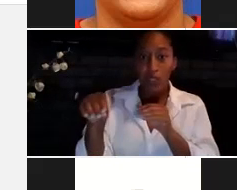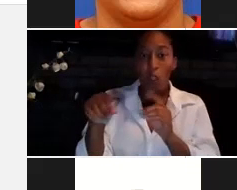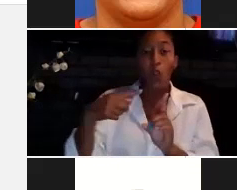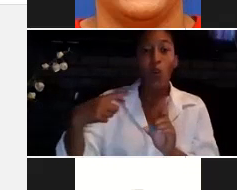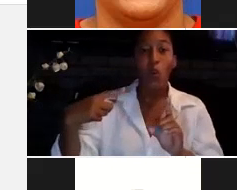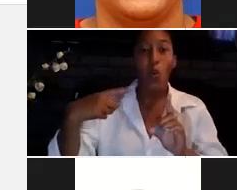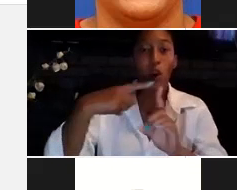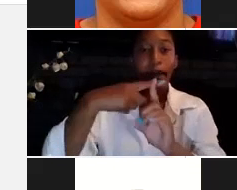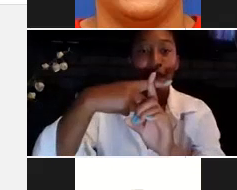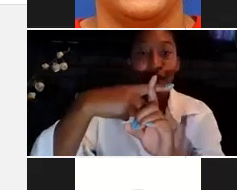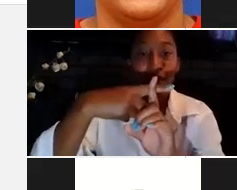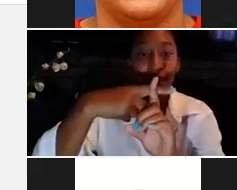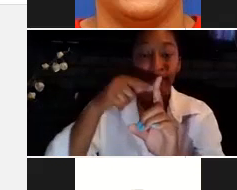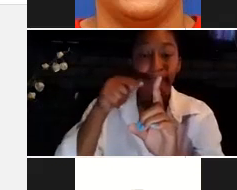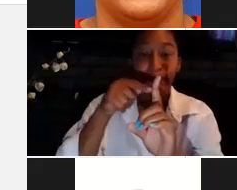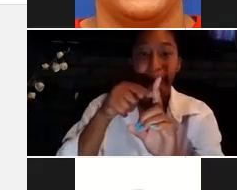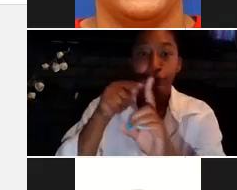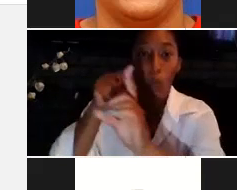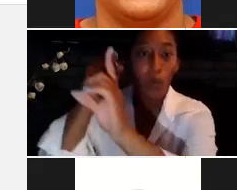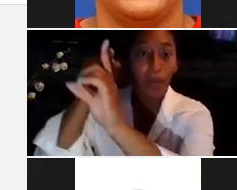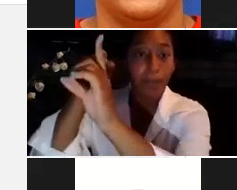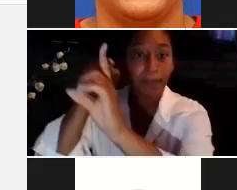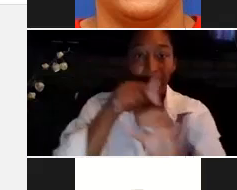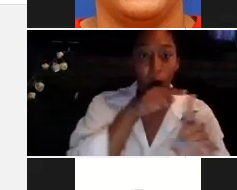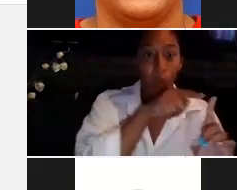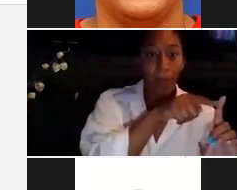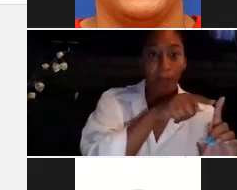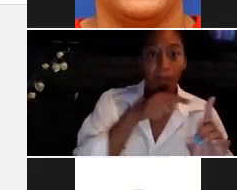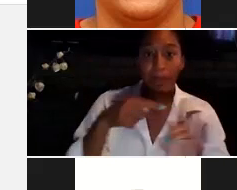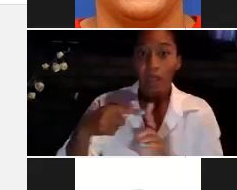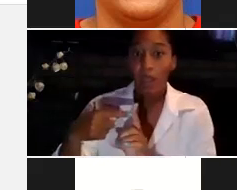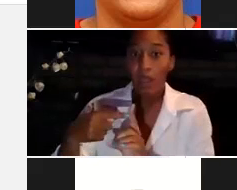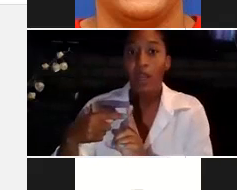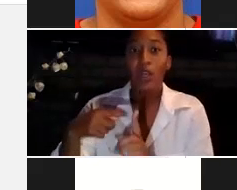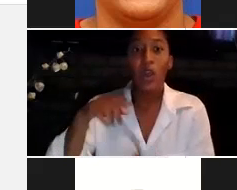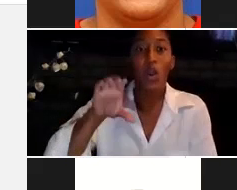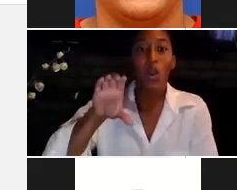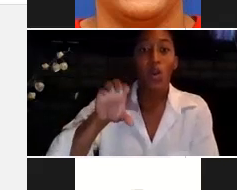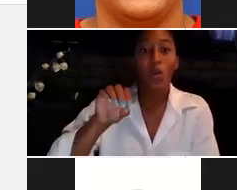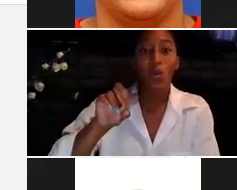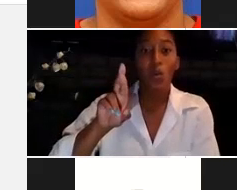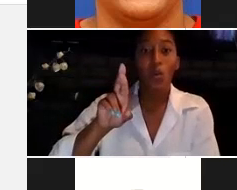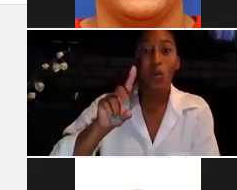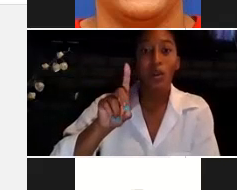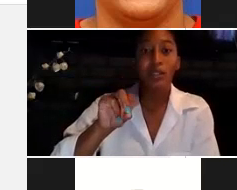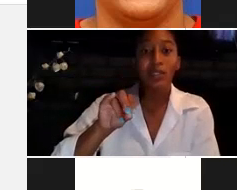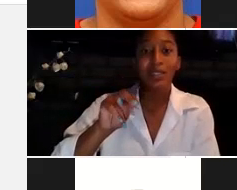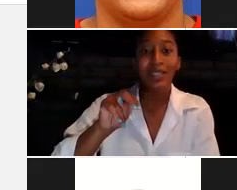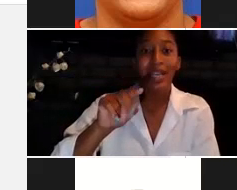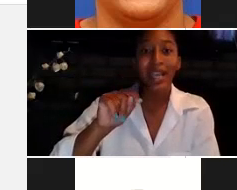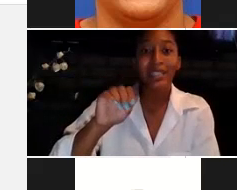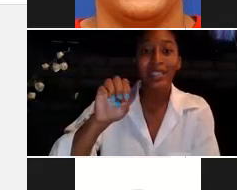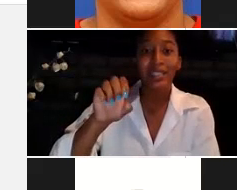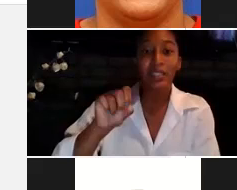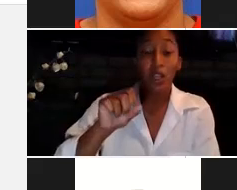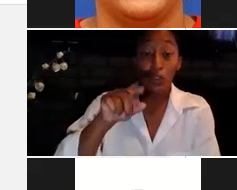construct because we can utilize like a number line to help us. The